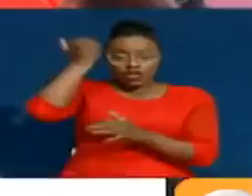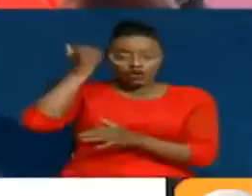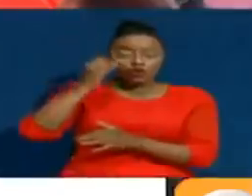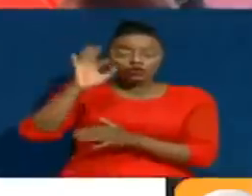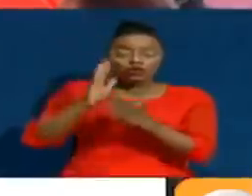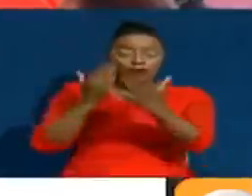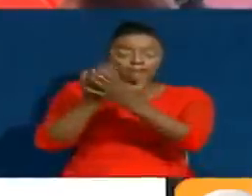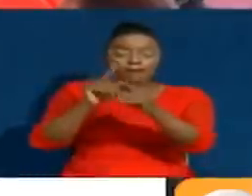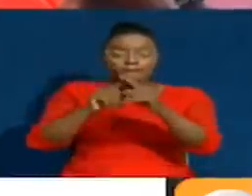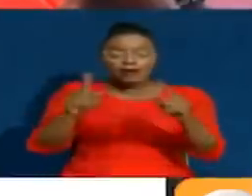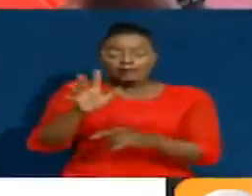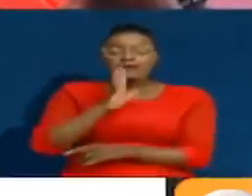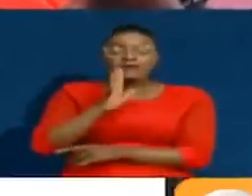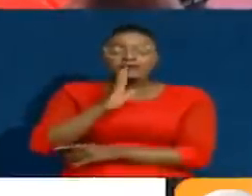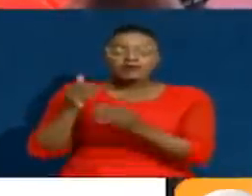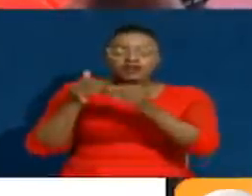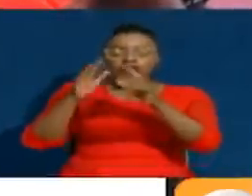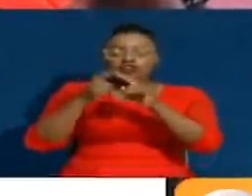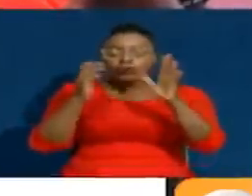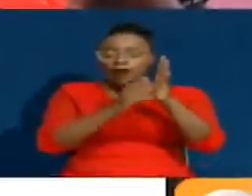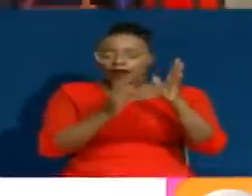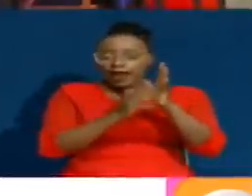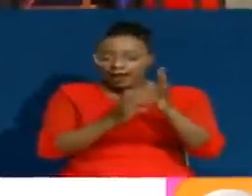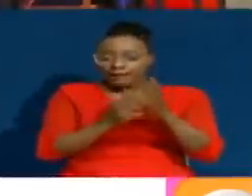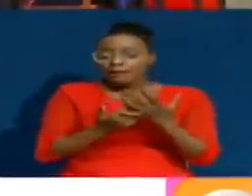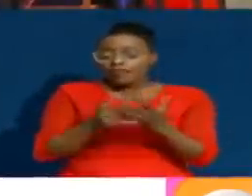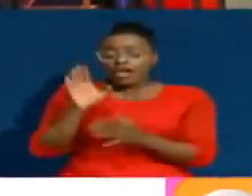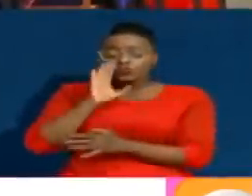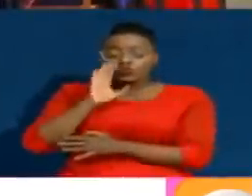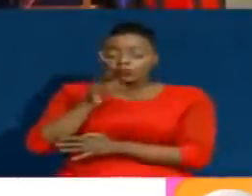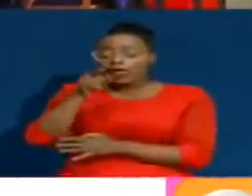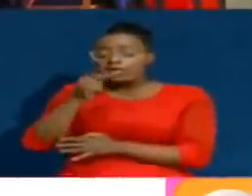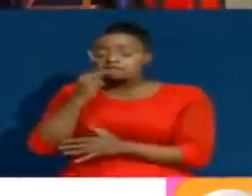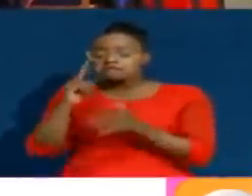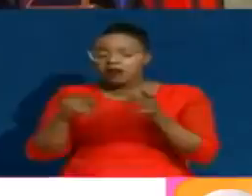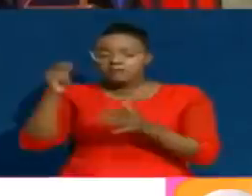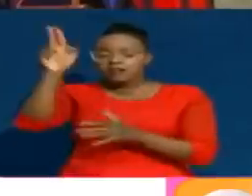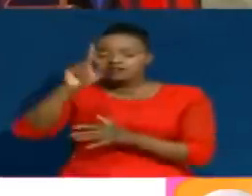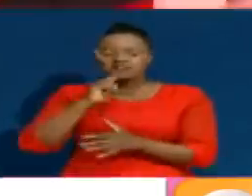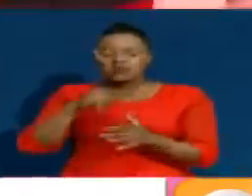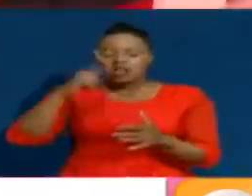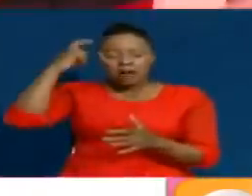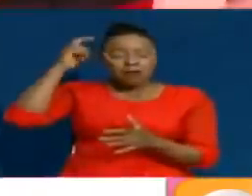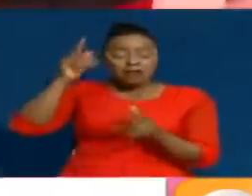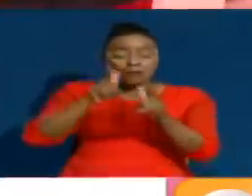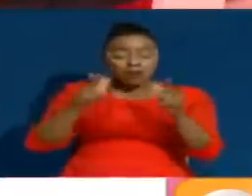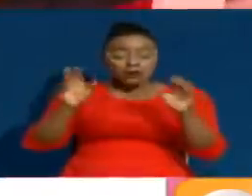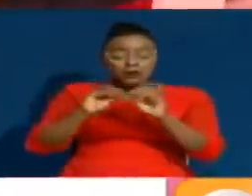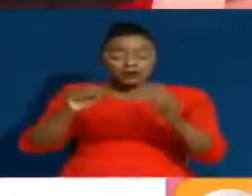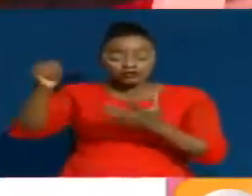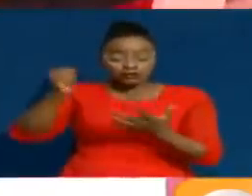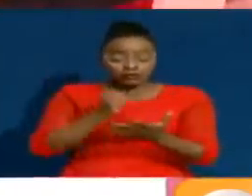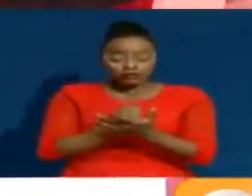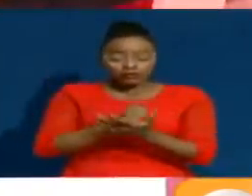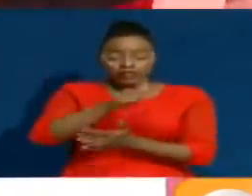court. Lakini katika hotuba yake kwa viongozi wa Ukambani, duru zilidokeza kuwa rais alisema dhamiri yake haitamruhusu